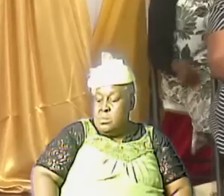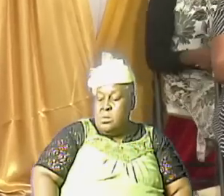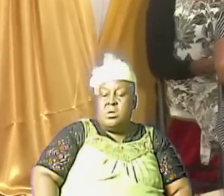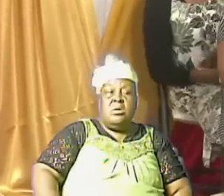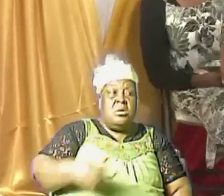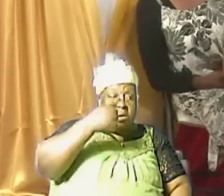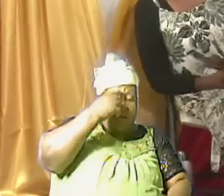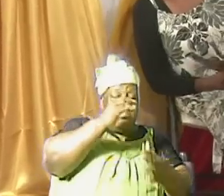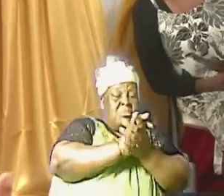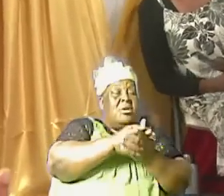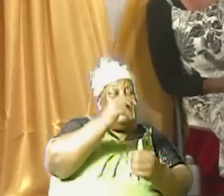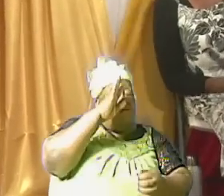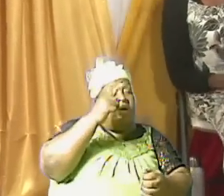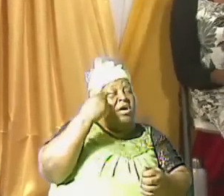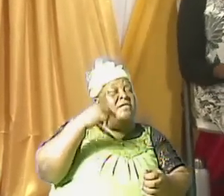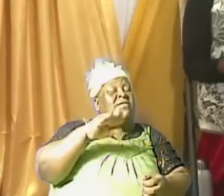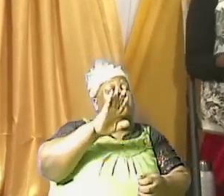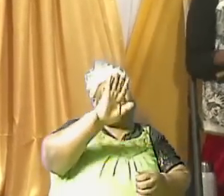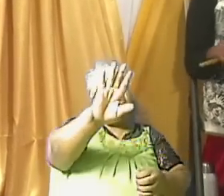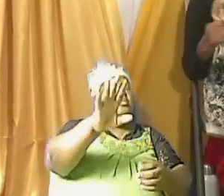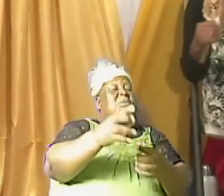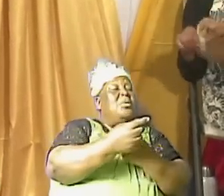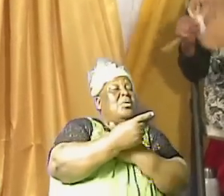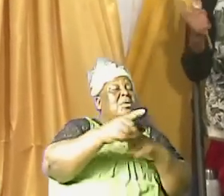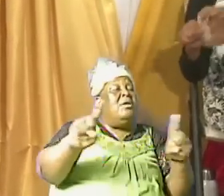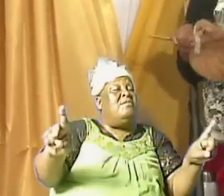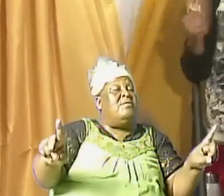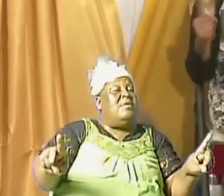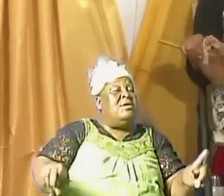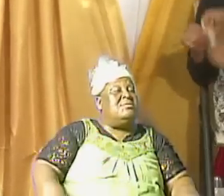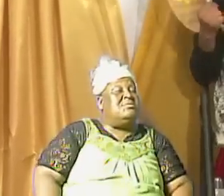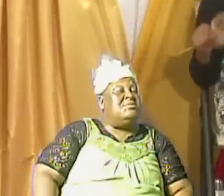You got to believe God for your deliverance.